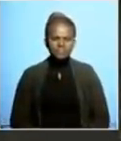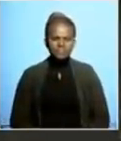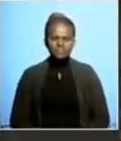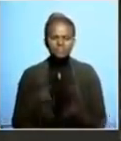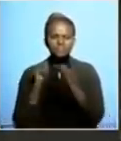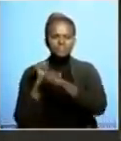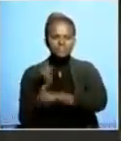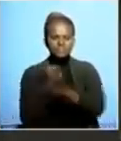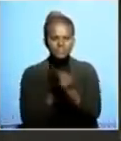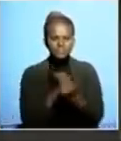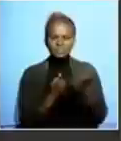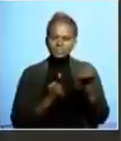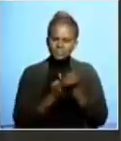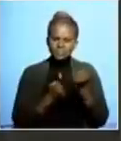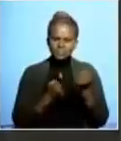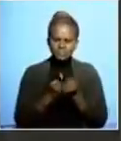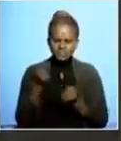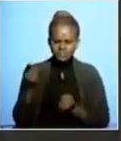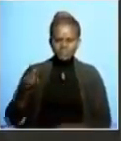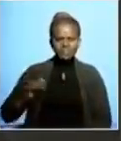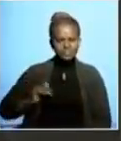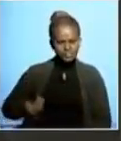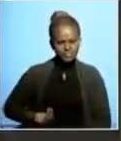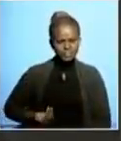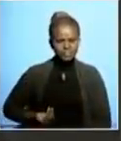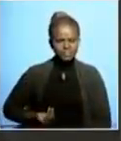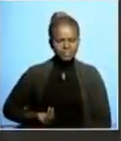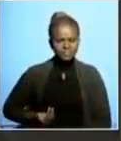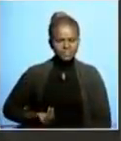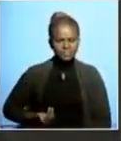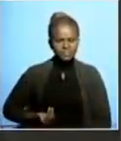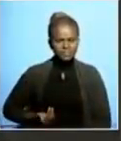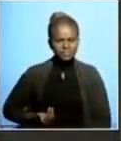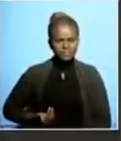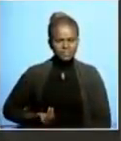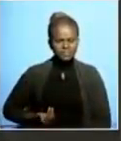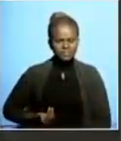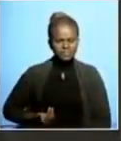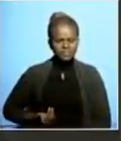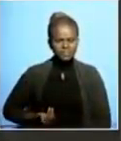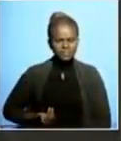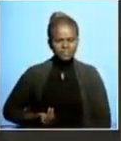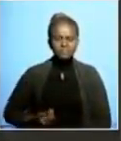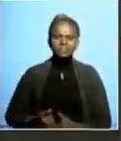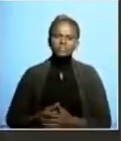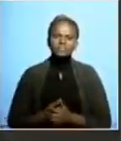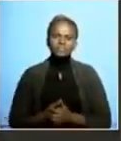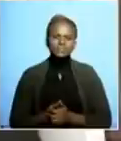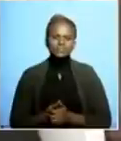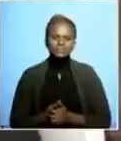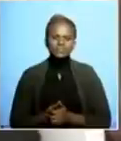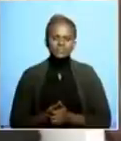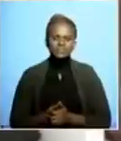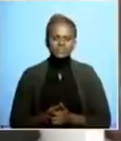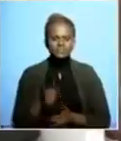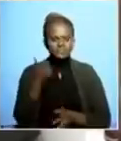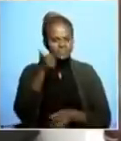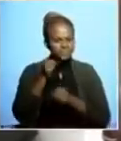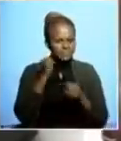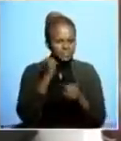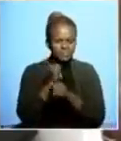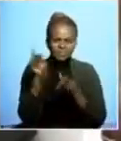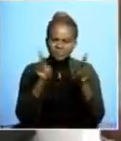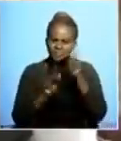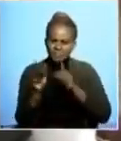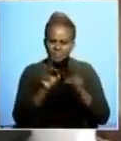Security, support this lady. There are not many like her left, because the last 10 years, people got